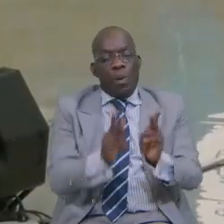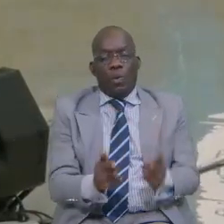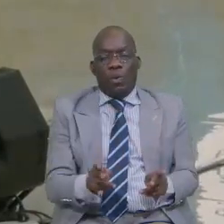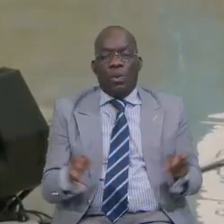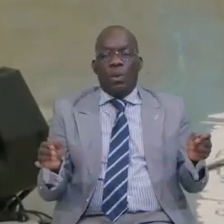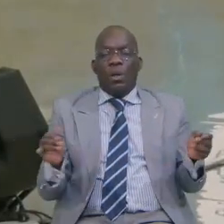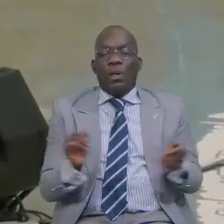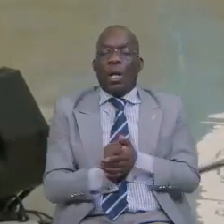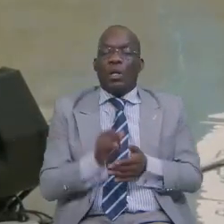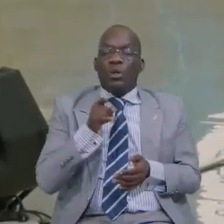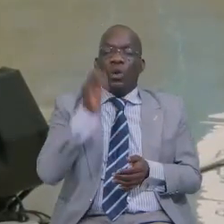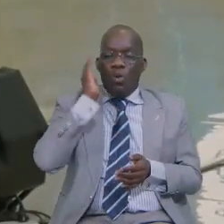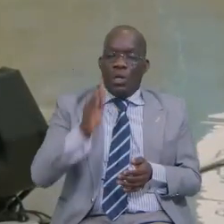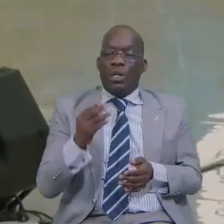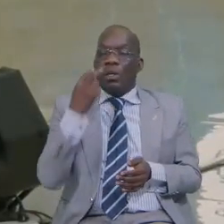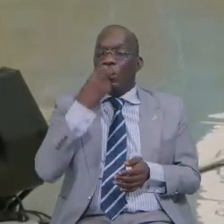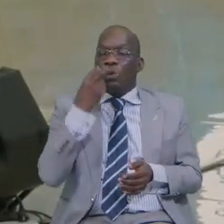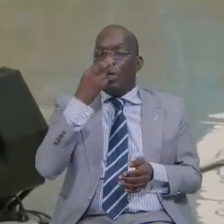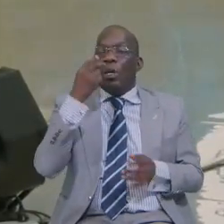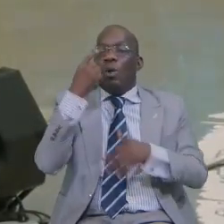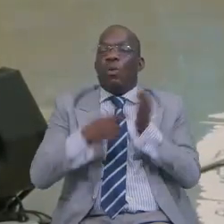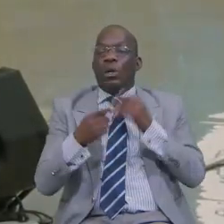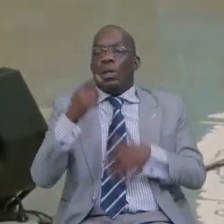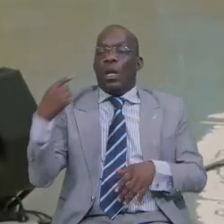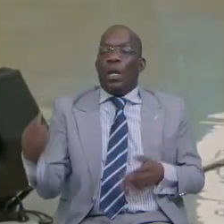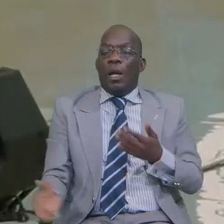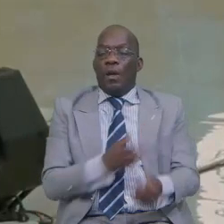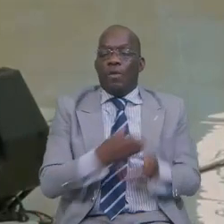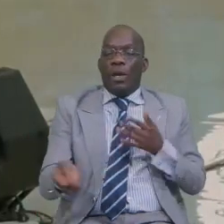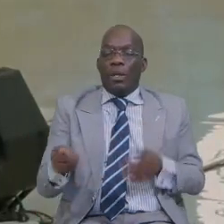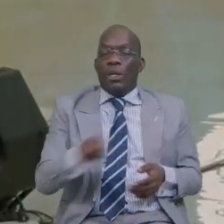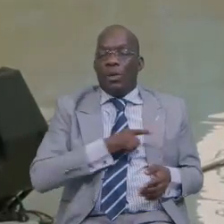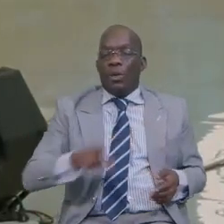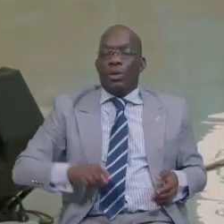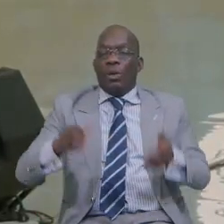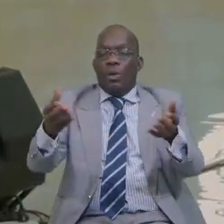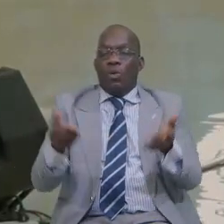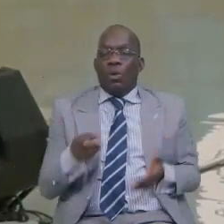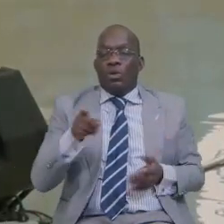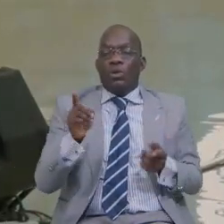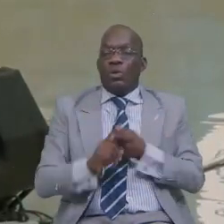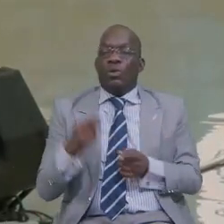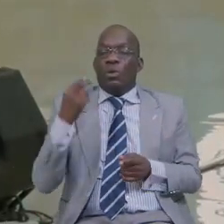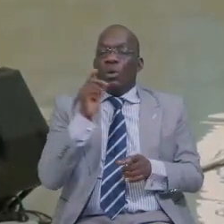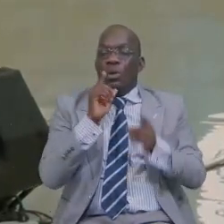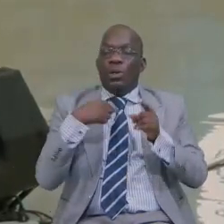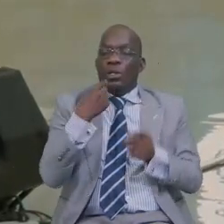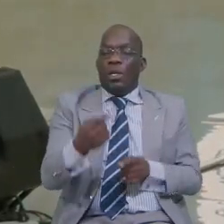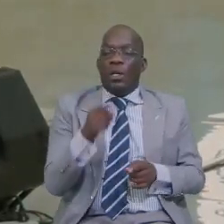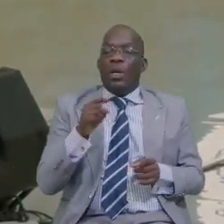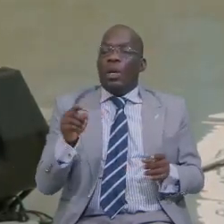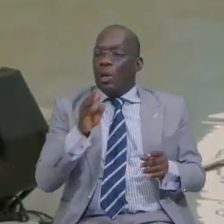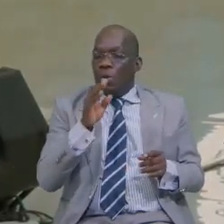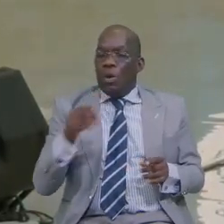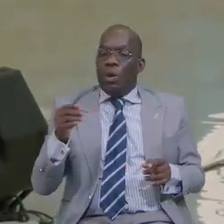to us. Whatever the Lord wants you to say, go ahead, tell us, we're ready and we're